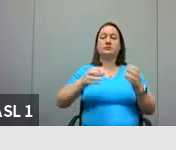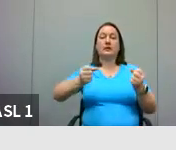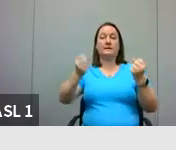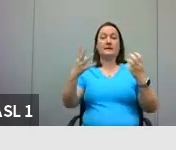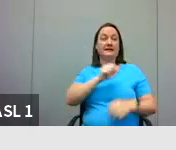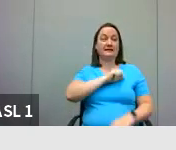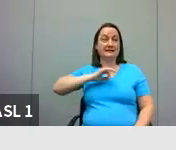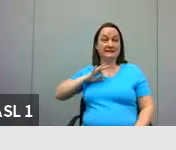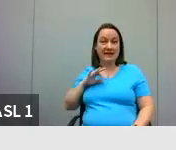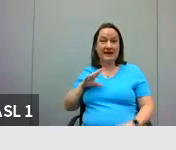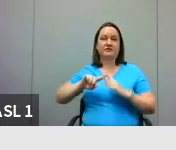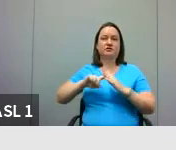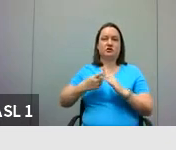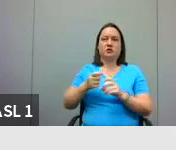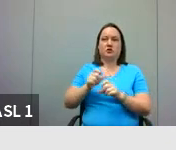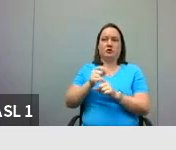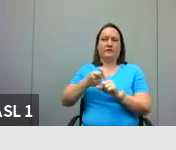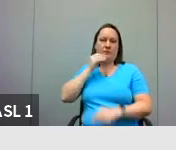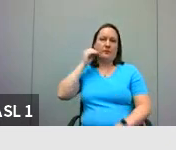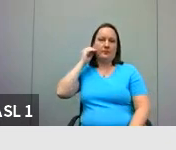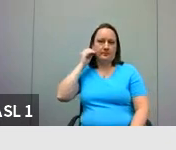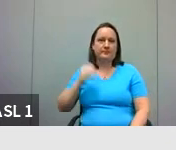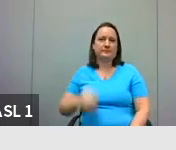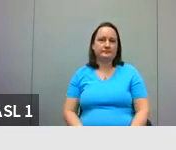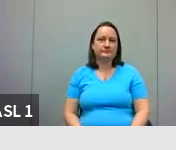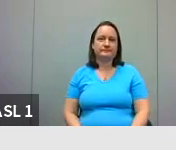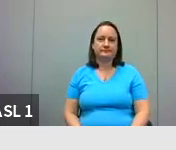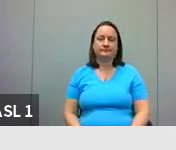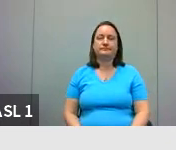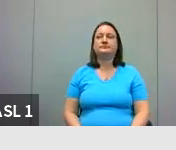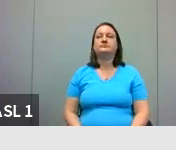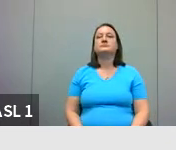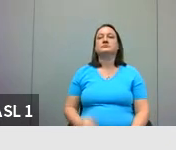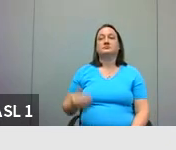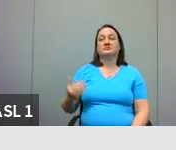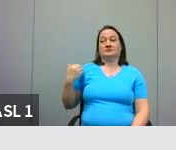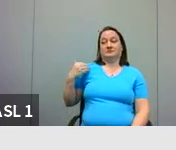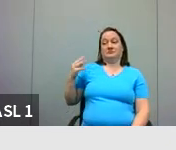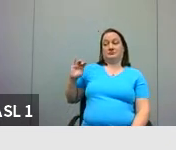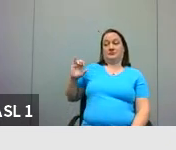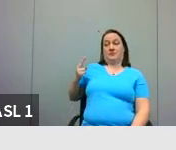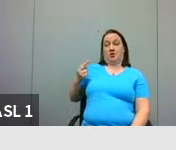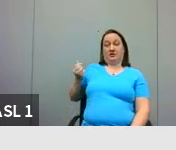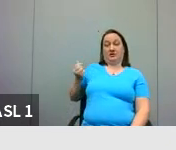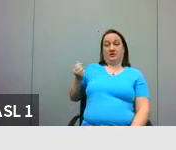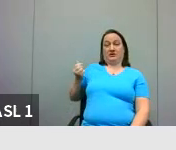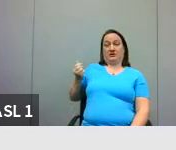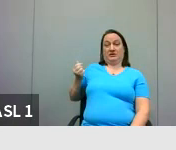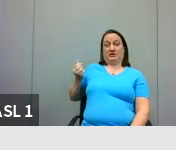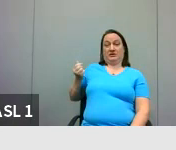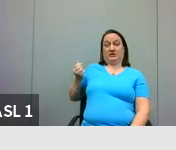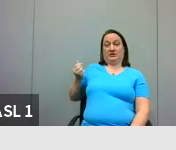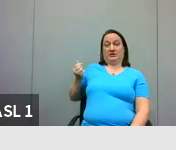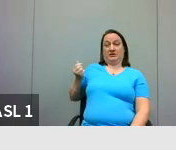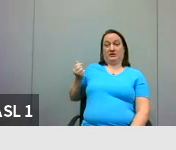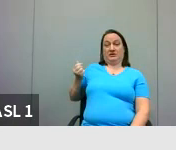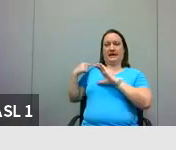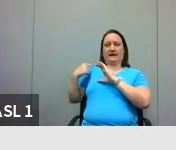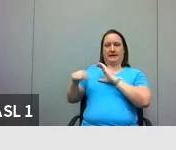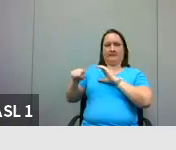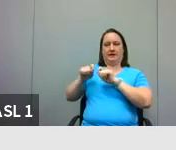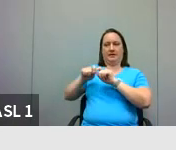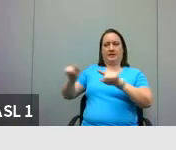began teleworking. At that time, I sent an email out to our employees